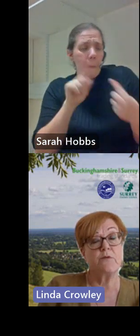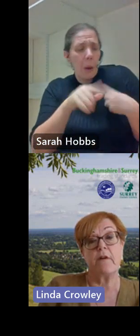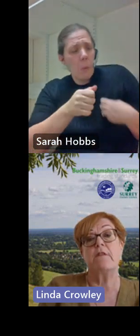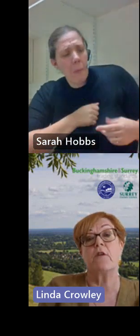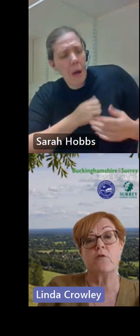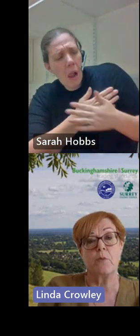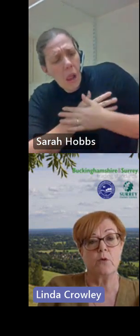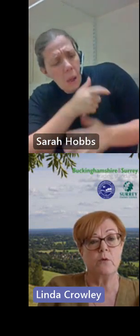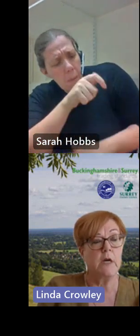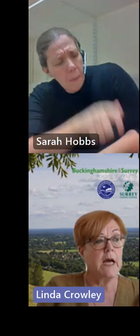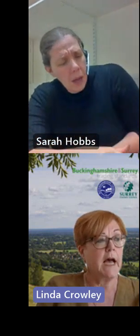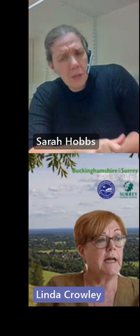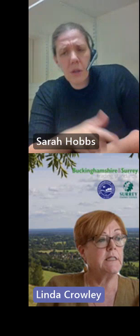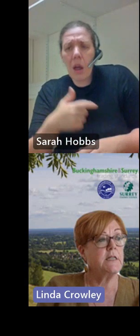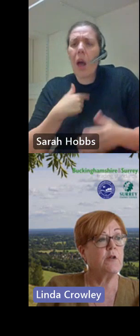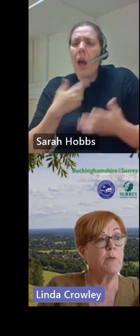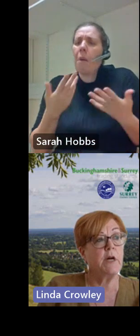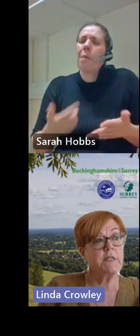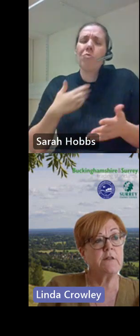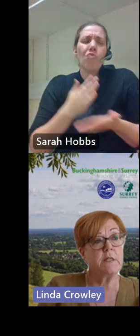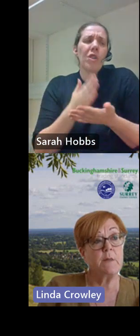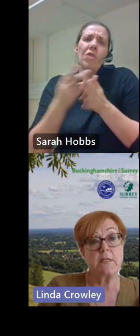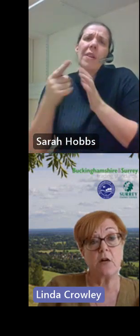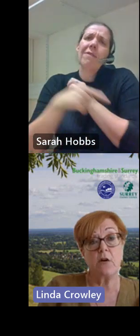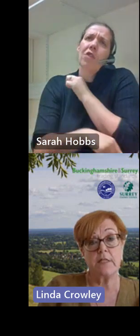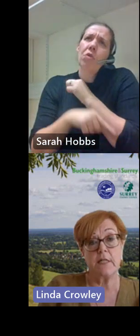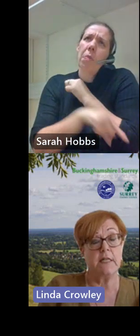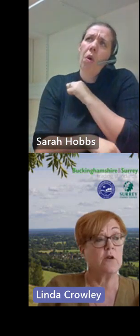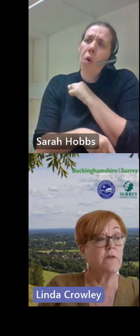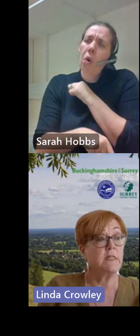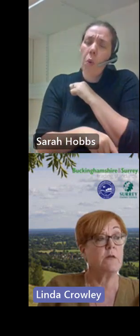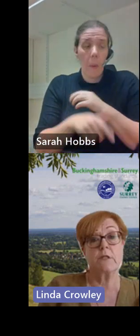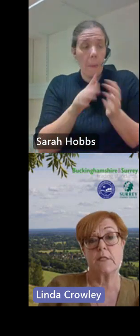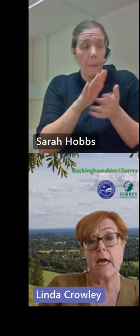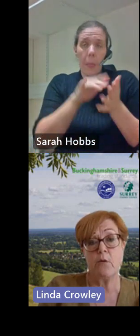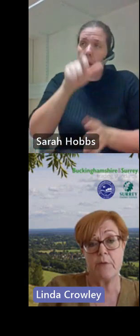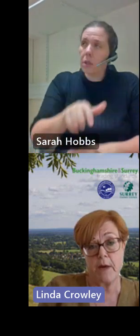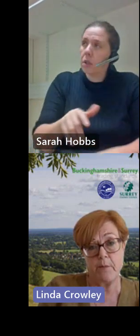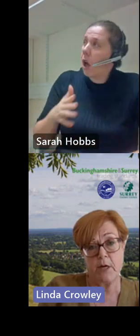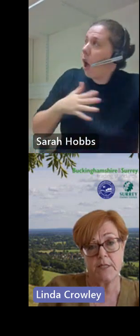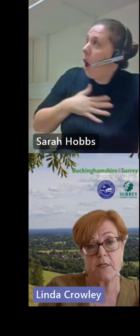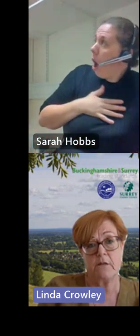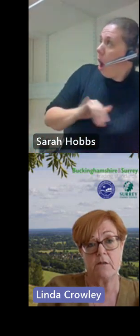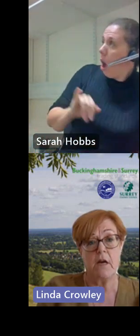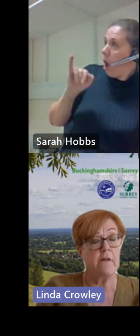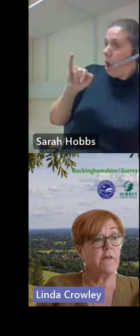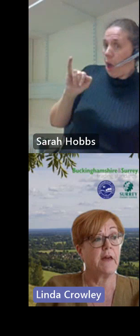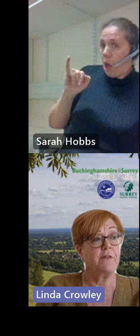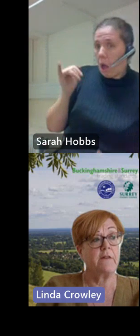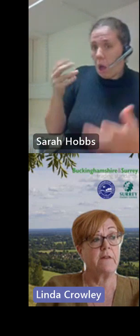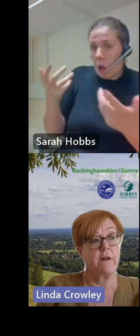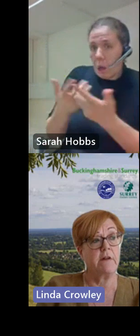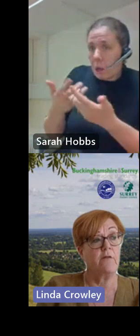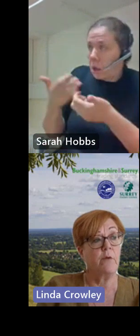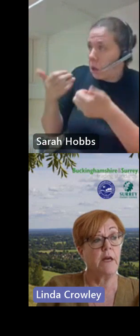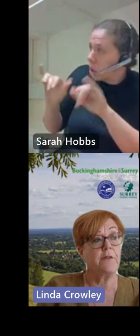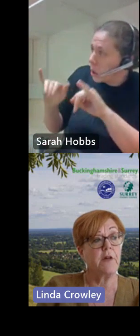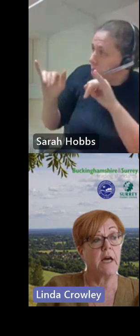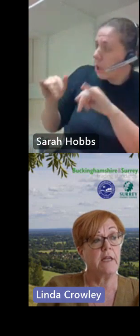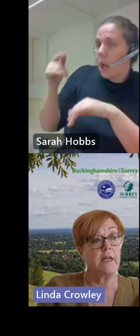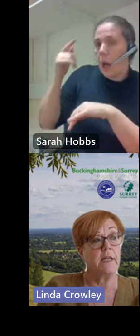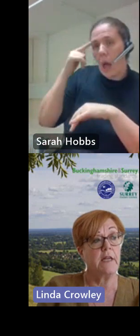he was very vulnerable. And so the person that is being targeted obviously wants to help that person that they think they're in